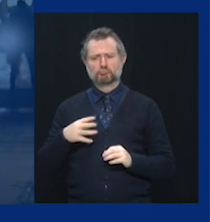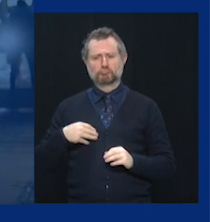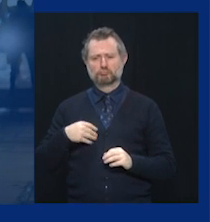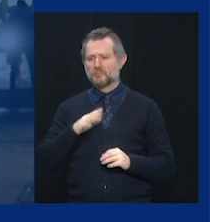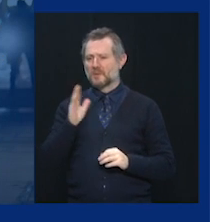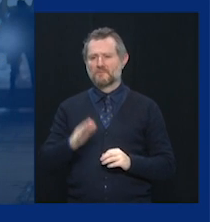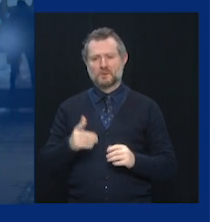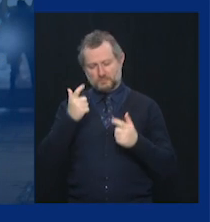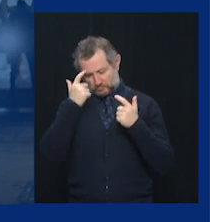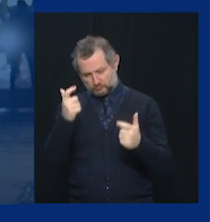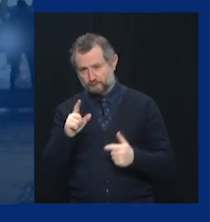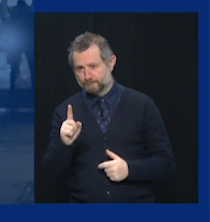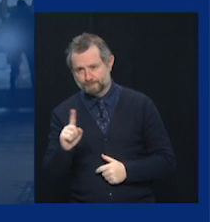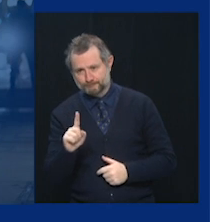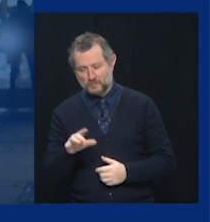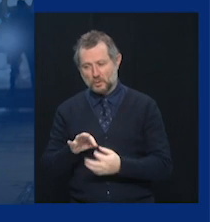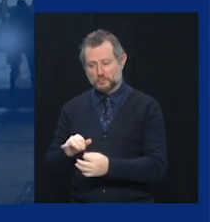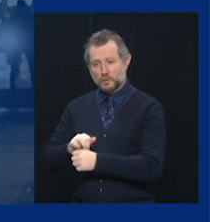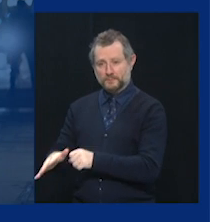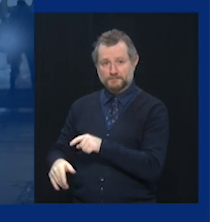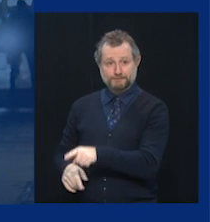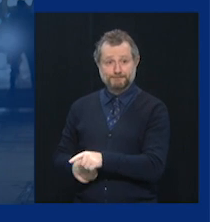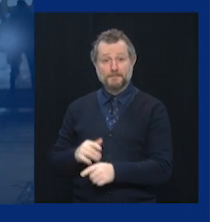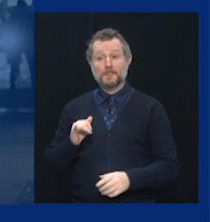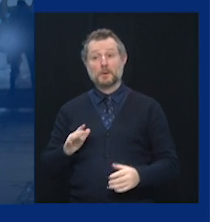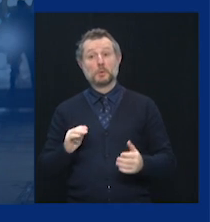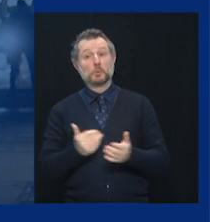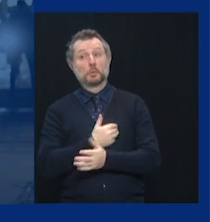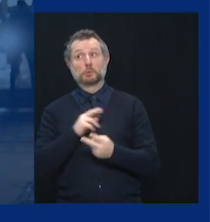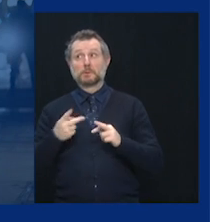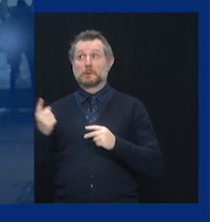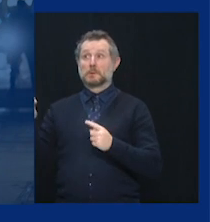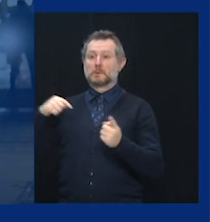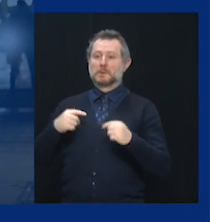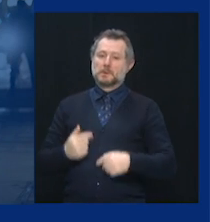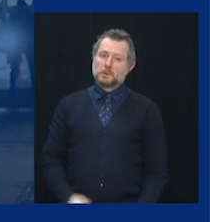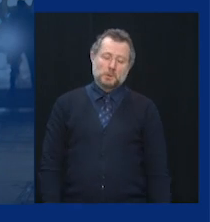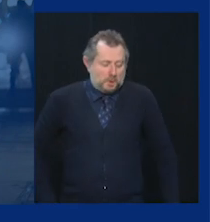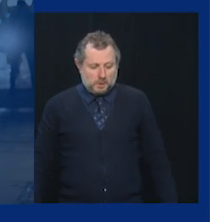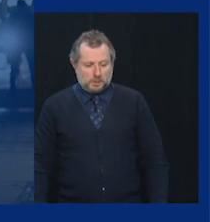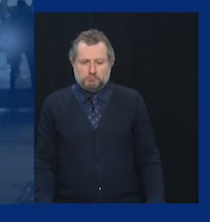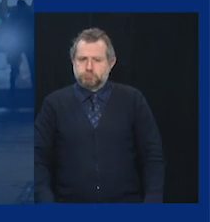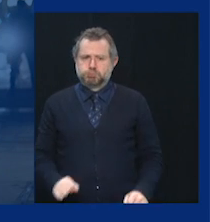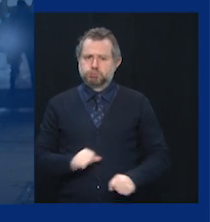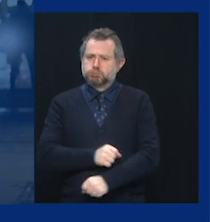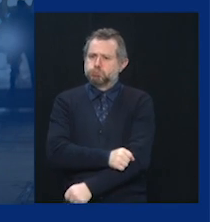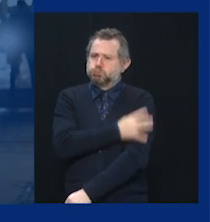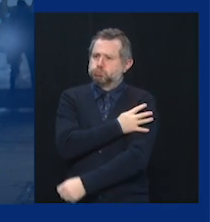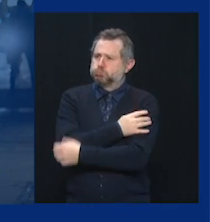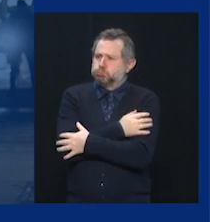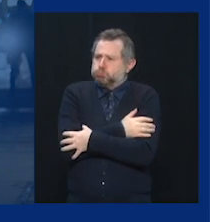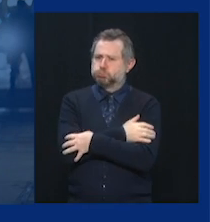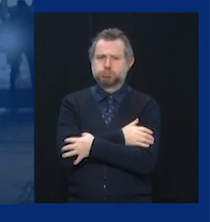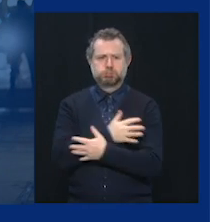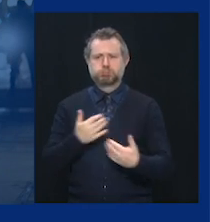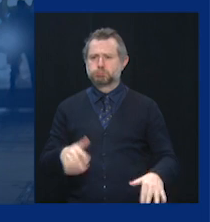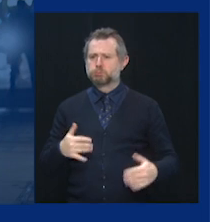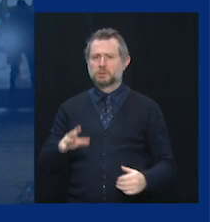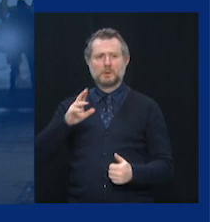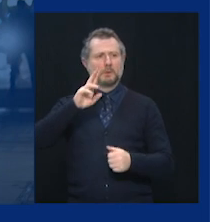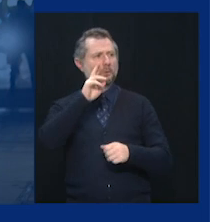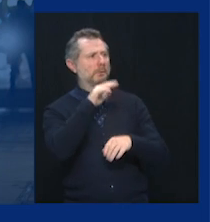new strains are frightening. The UK strain, Brazil strain, now the South Africa strain, and there are going to be